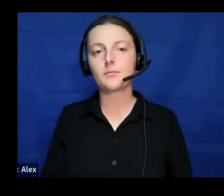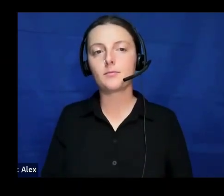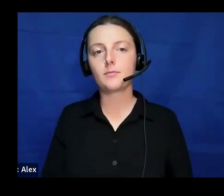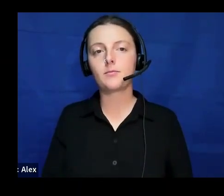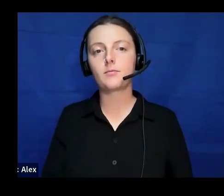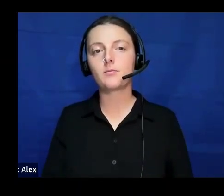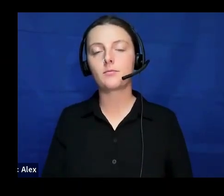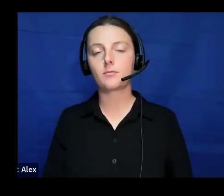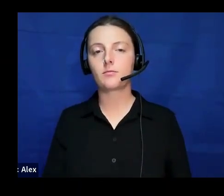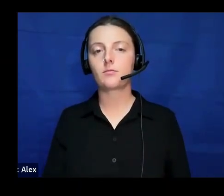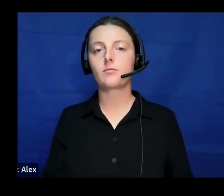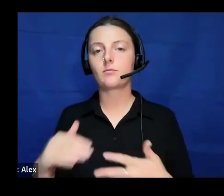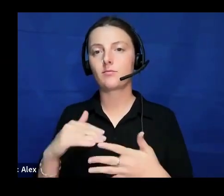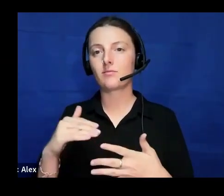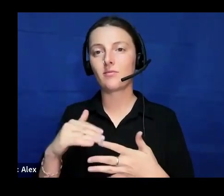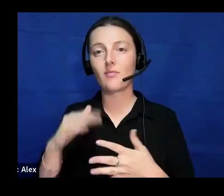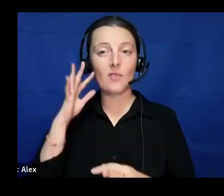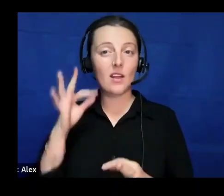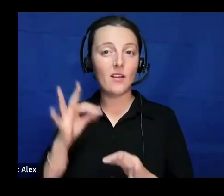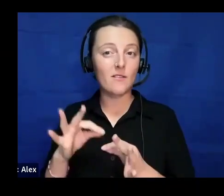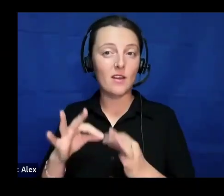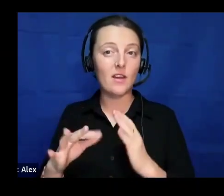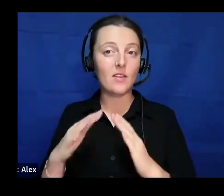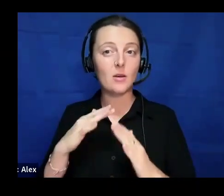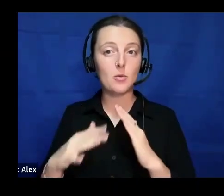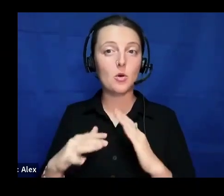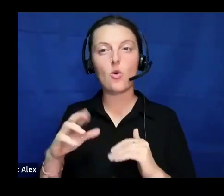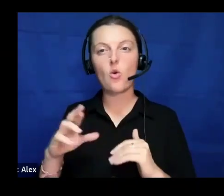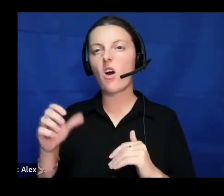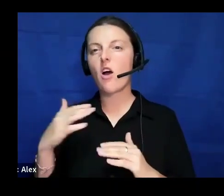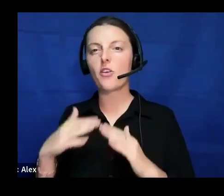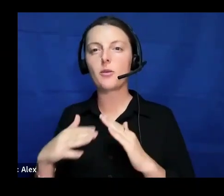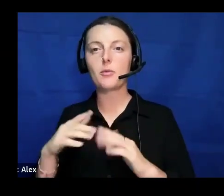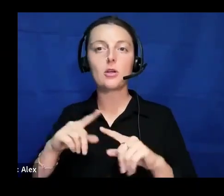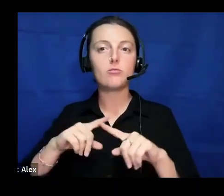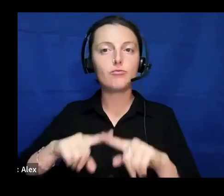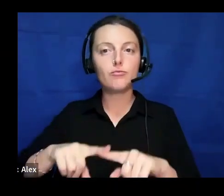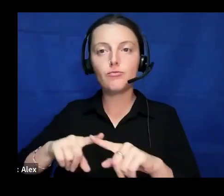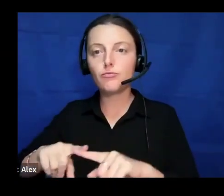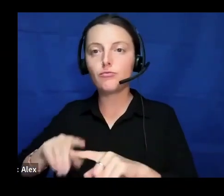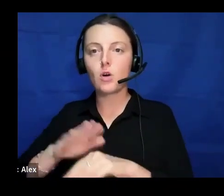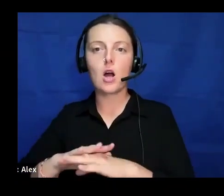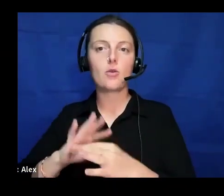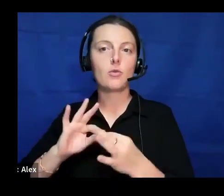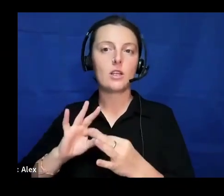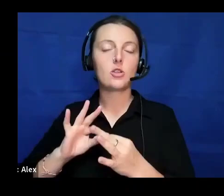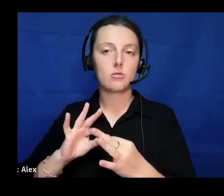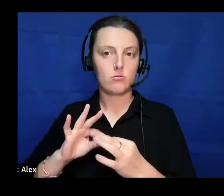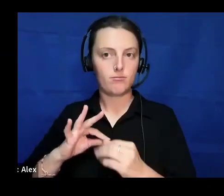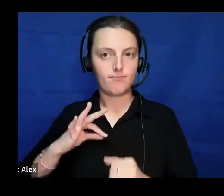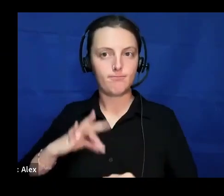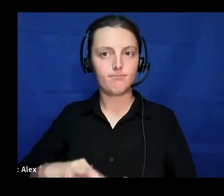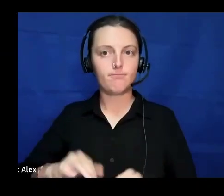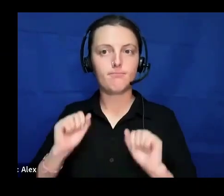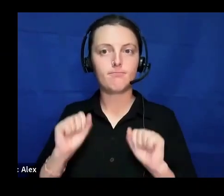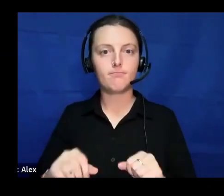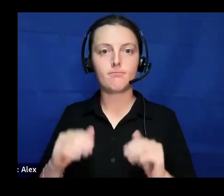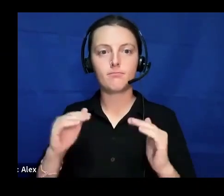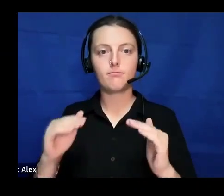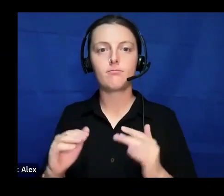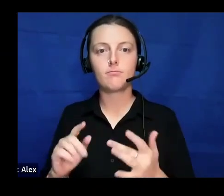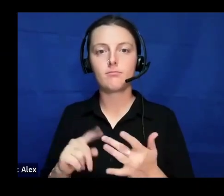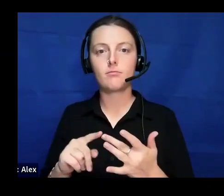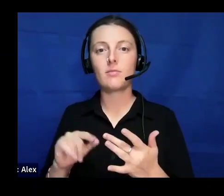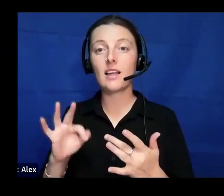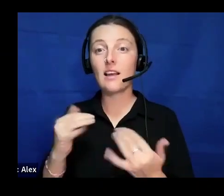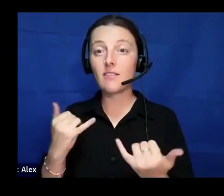or another type of community, leaning into those relationships can be really beneficial. If you are still working, asking if your workplace